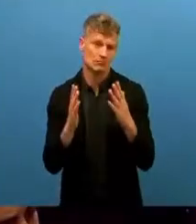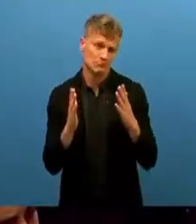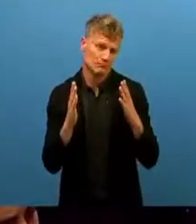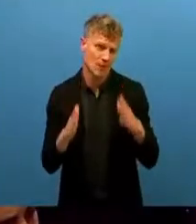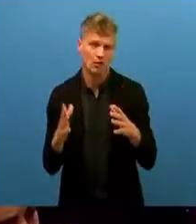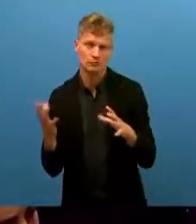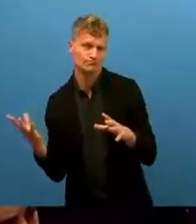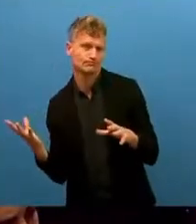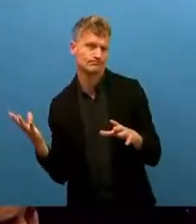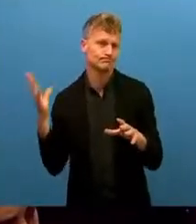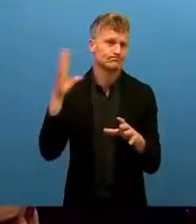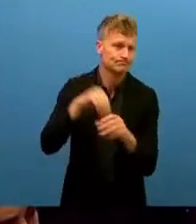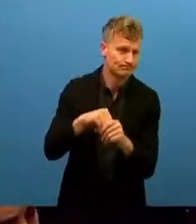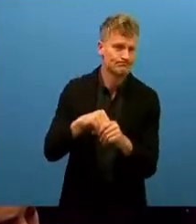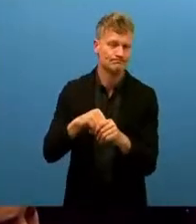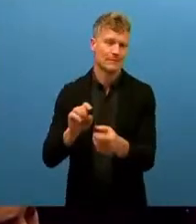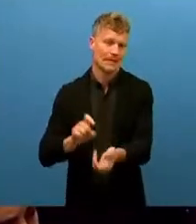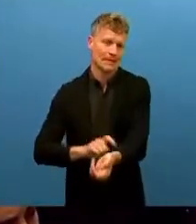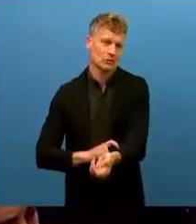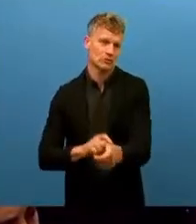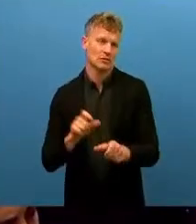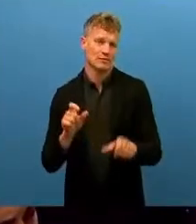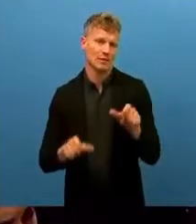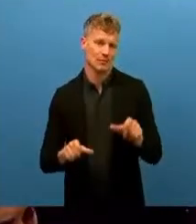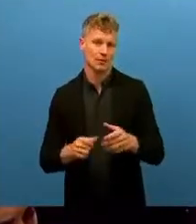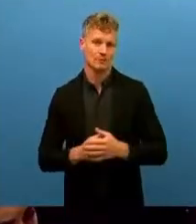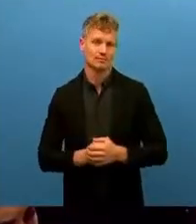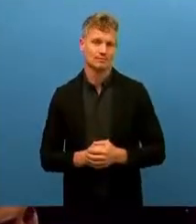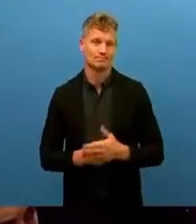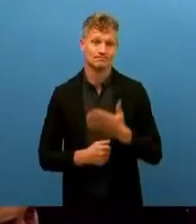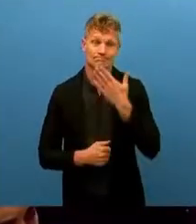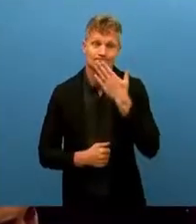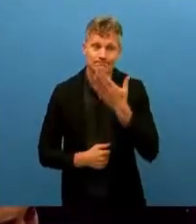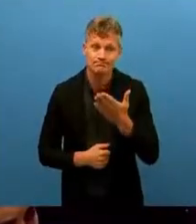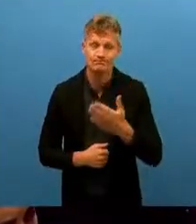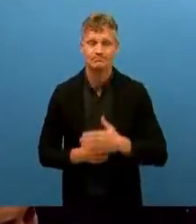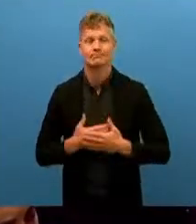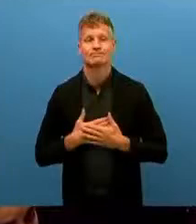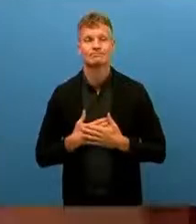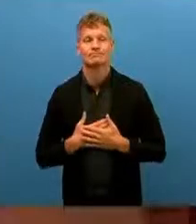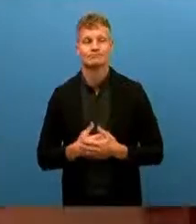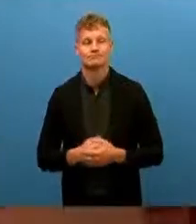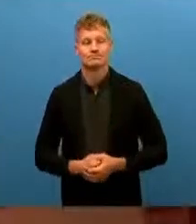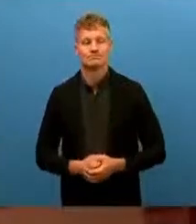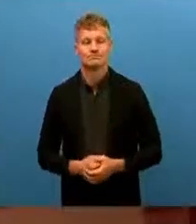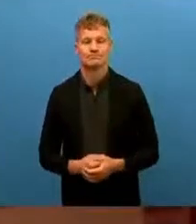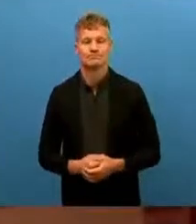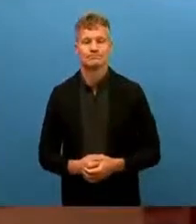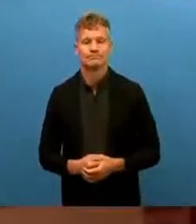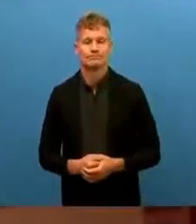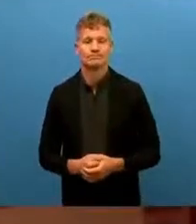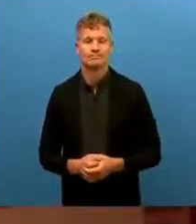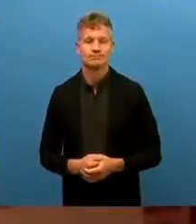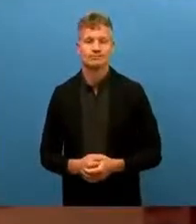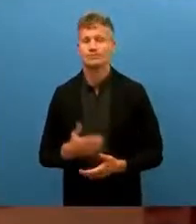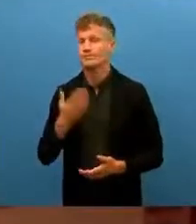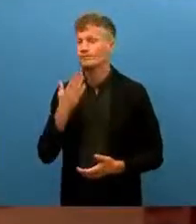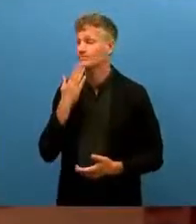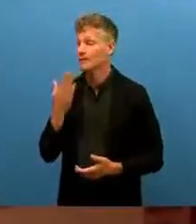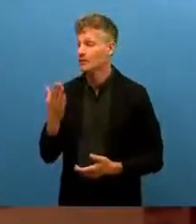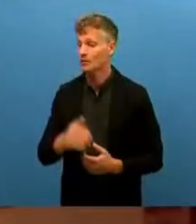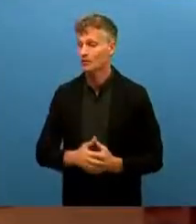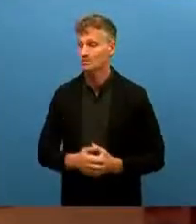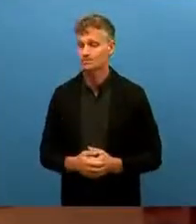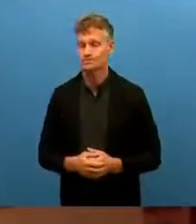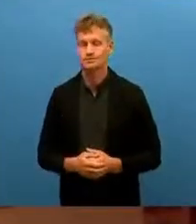participation of Indigenous people. Megwich, merci, I thank you. Thank you, Ms. McCullough, for